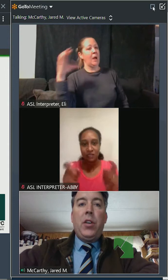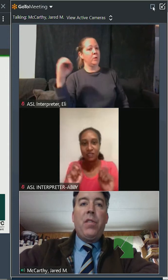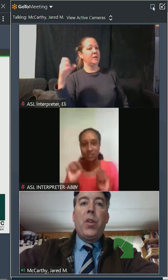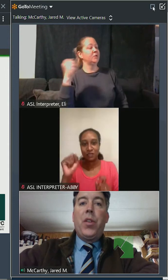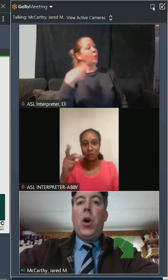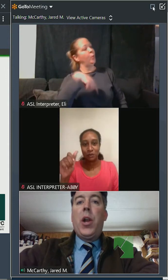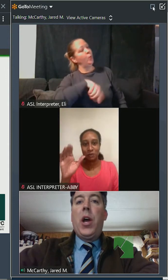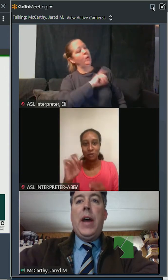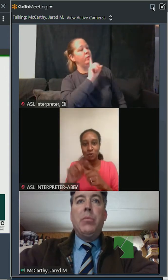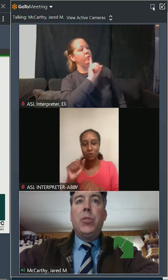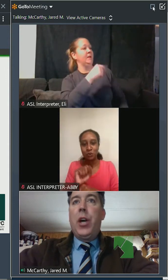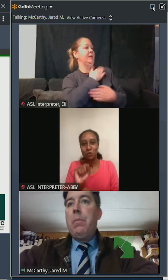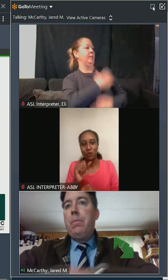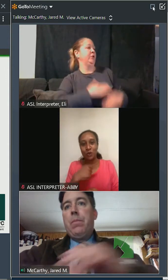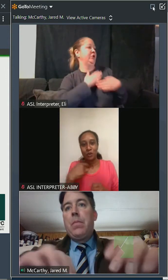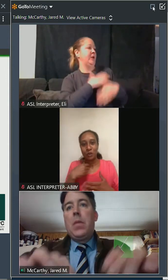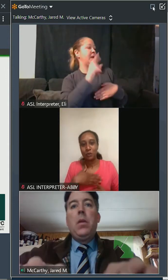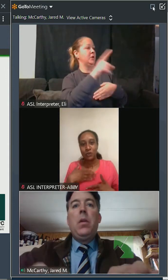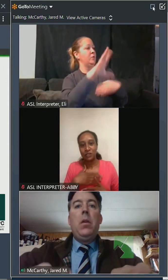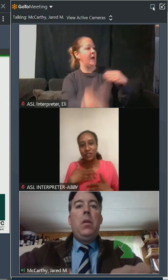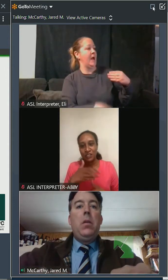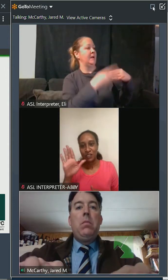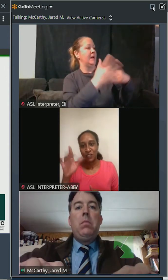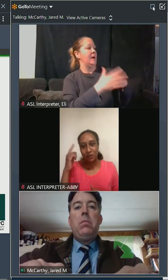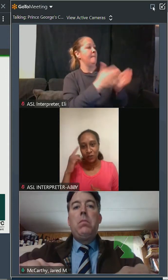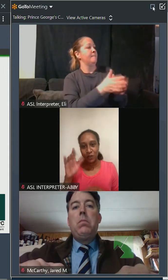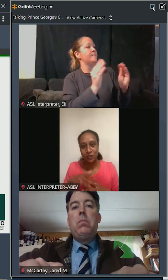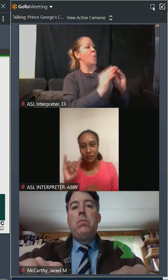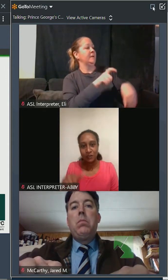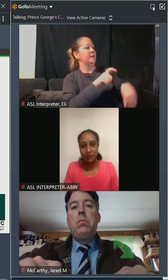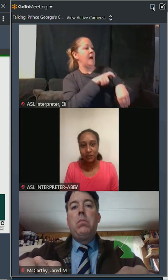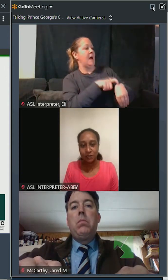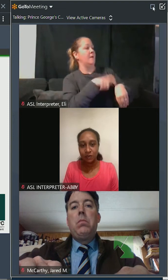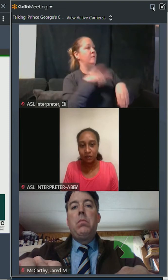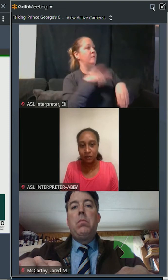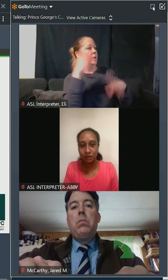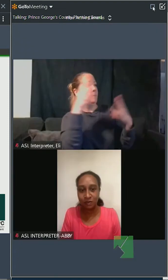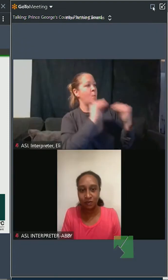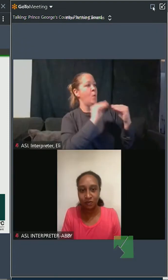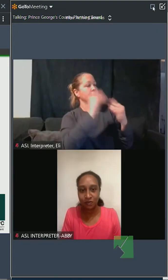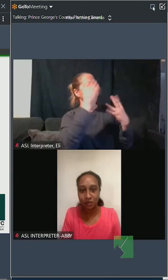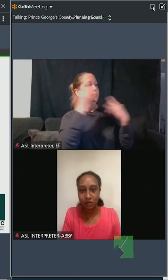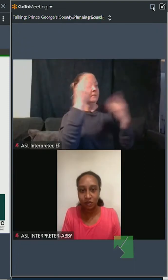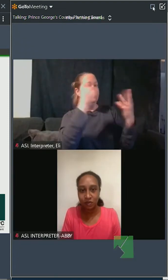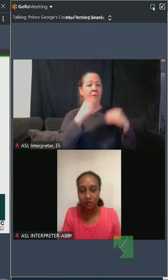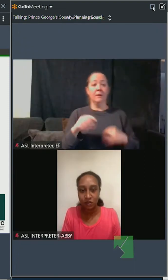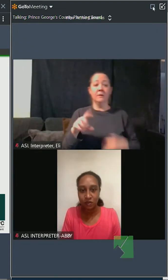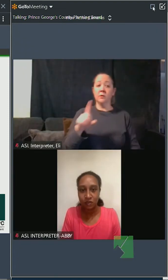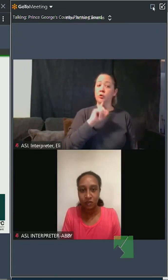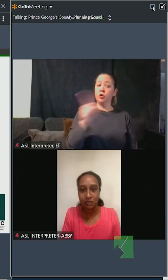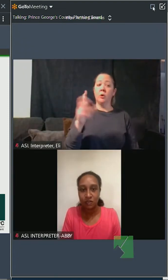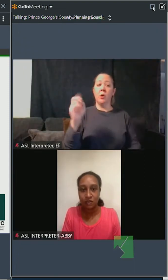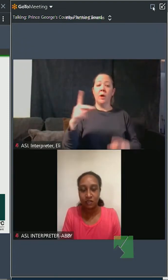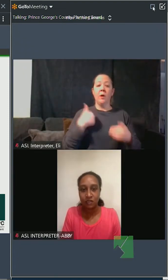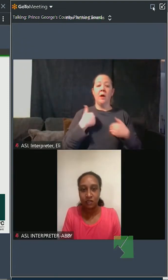we appreciate your forethought on that, Madam Chair. Okay, thank you. Okay, so right now what we have is a proposal on the table, I